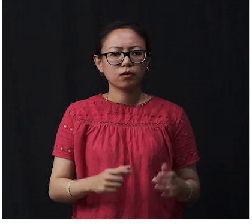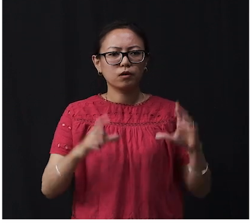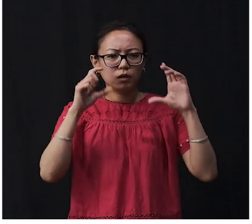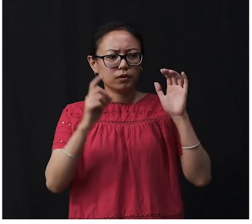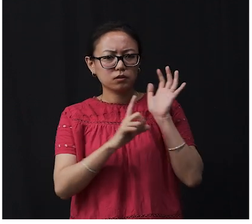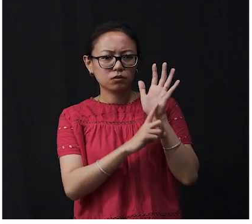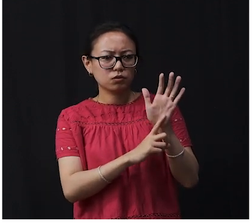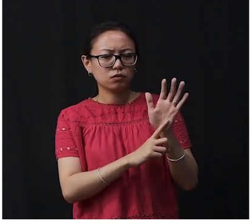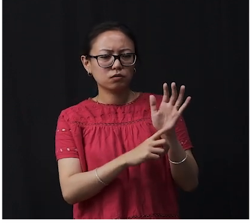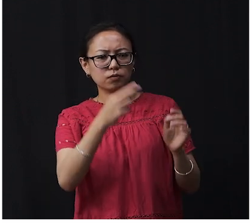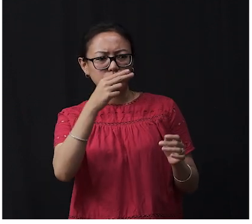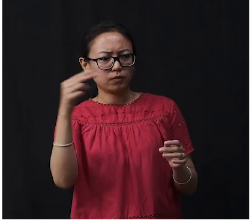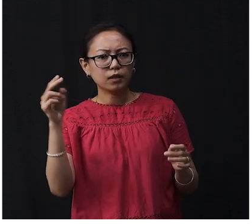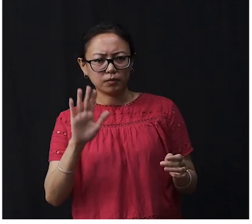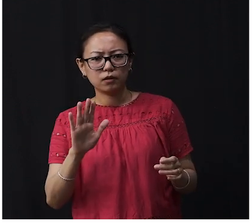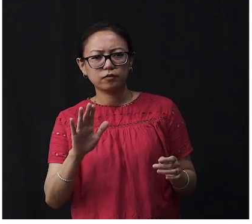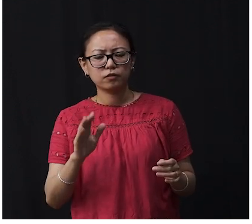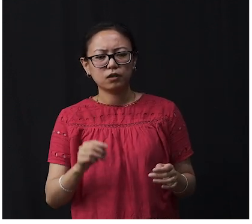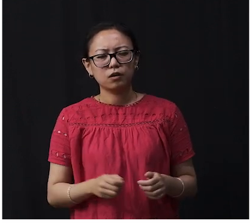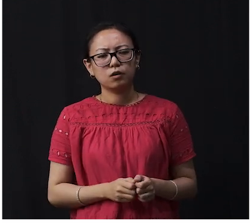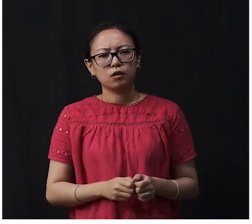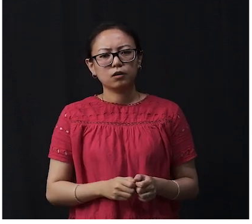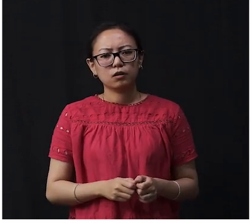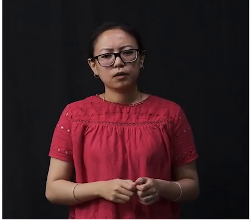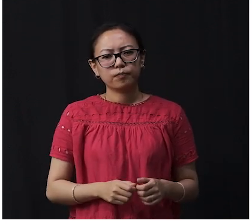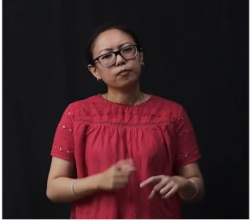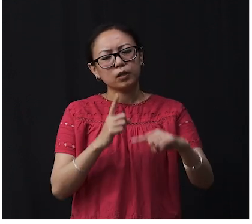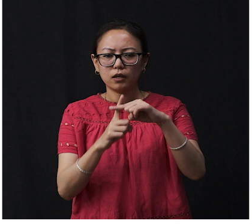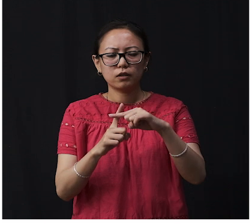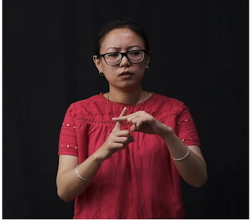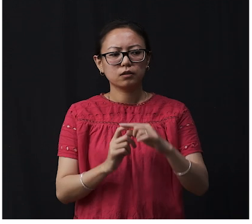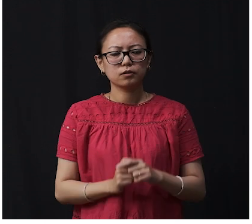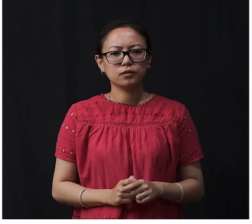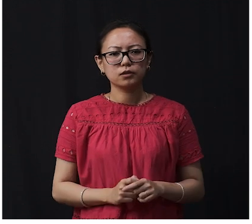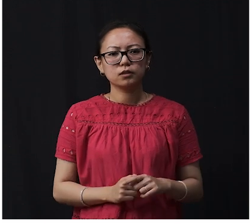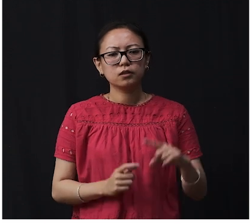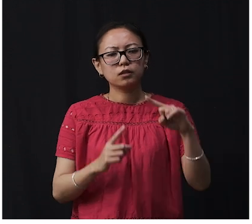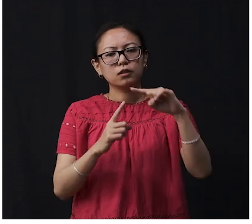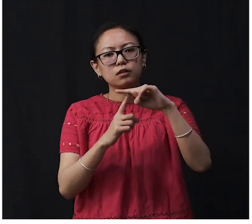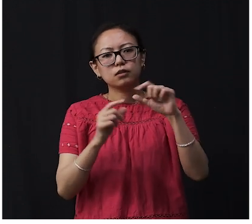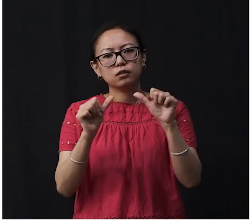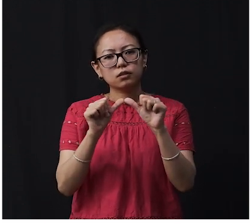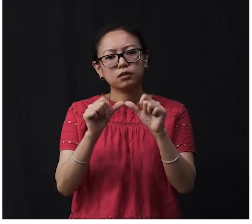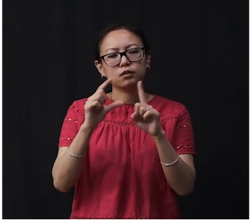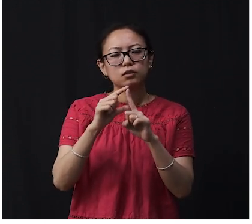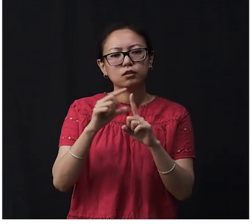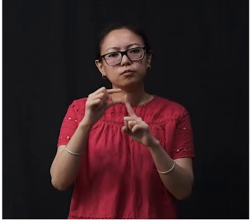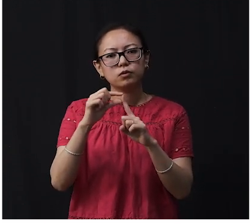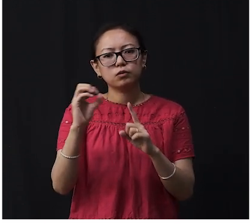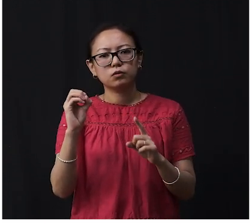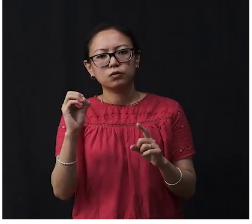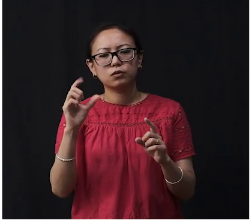here, this deadpool is a baby frog, okay? A baby frog. Okay.